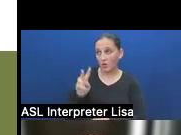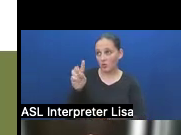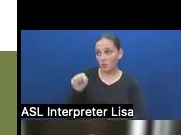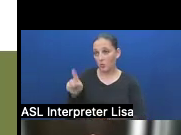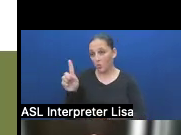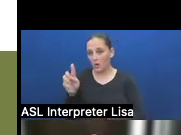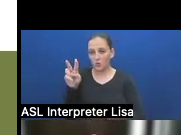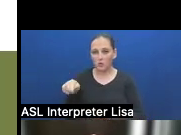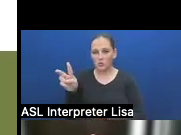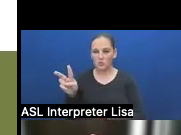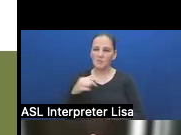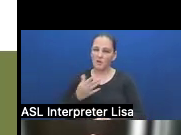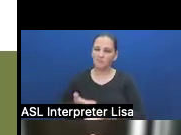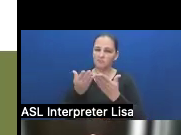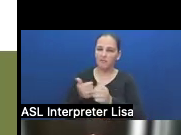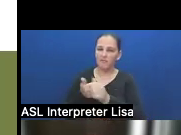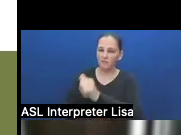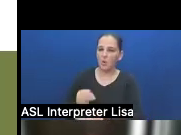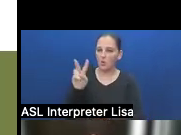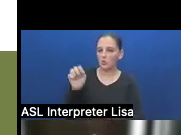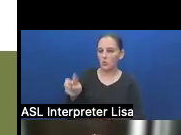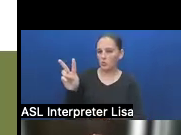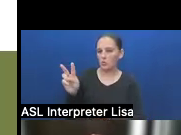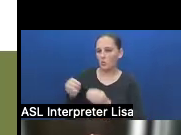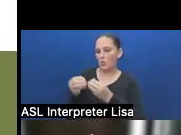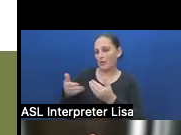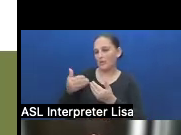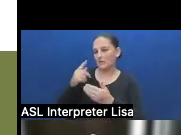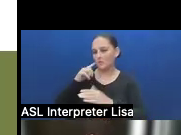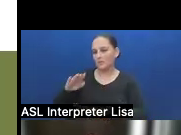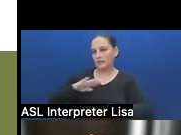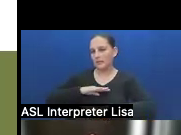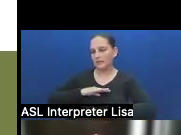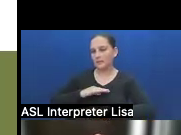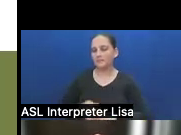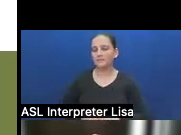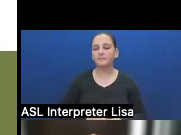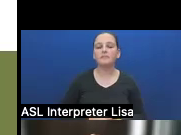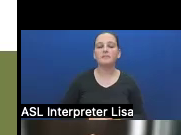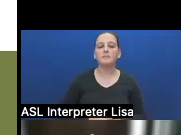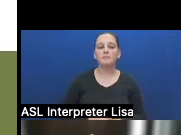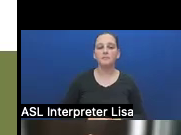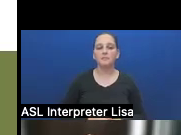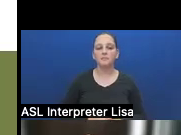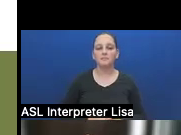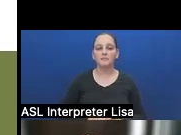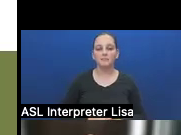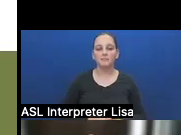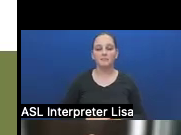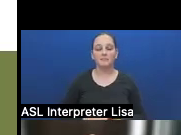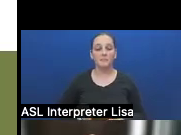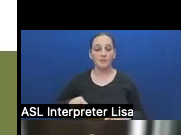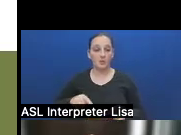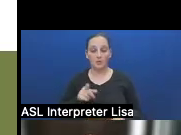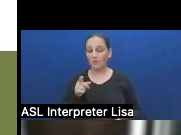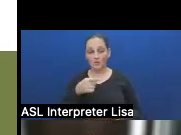always suggest 2.2 because it's actually easier to meet, generally speaking. So those are the standards.